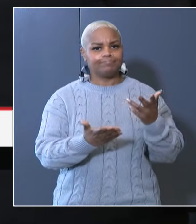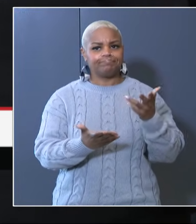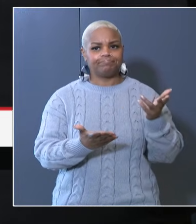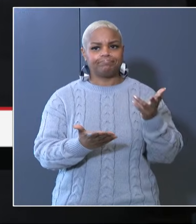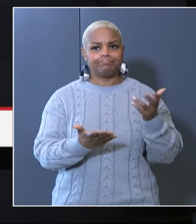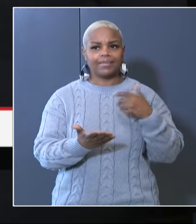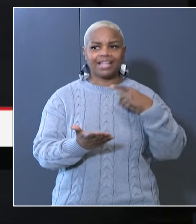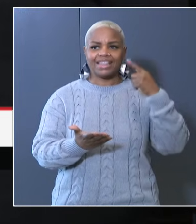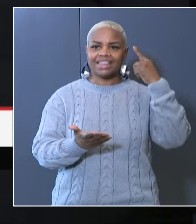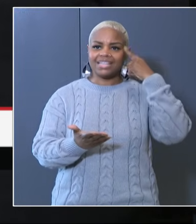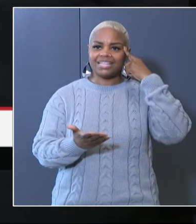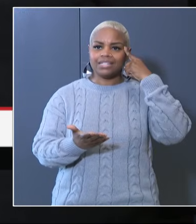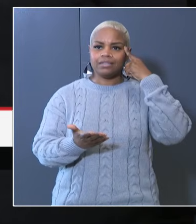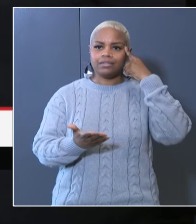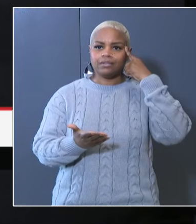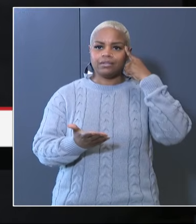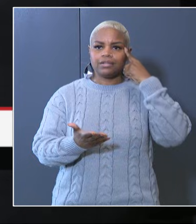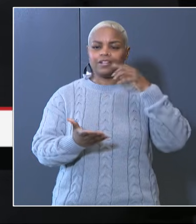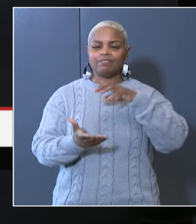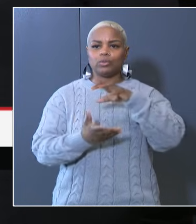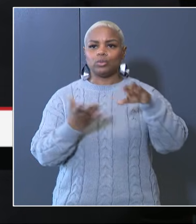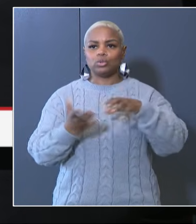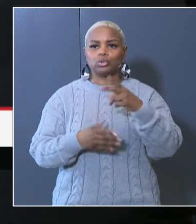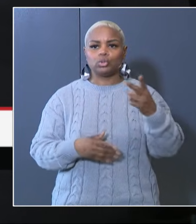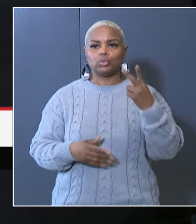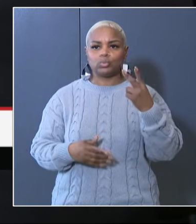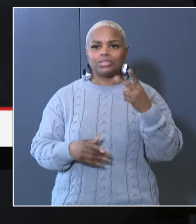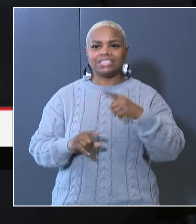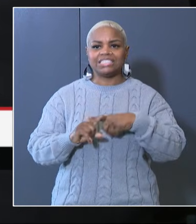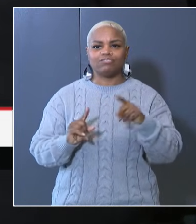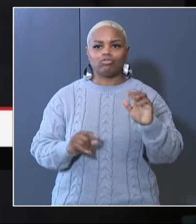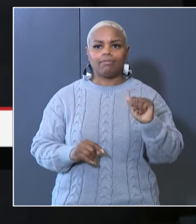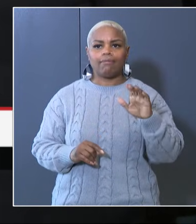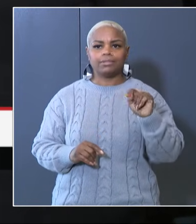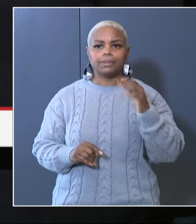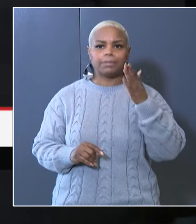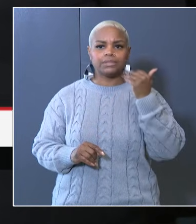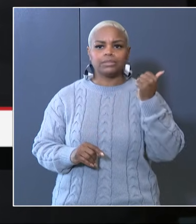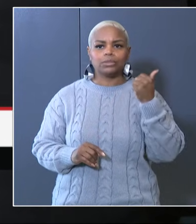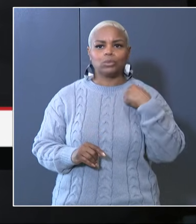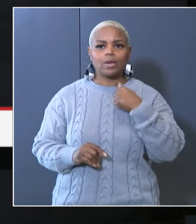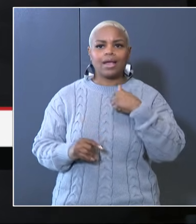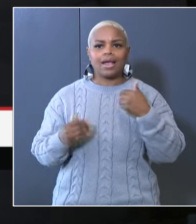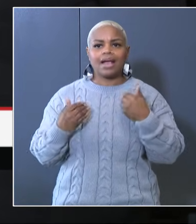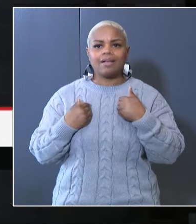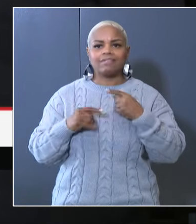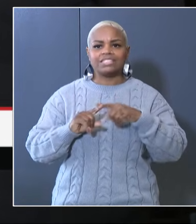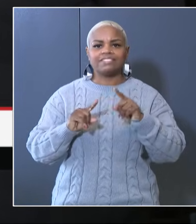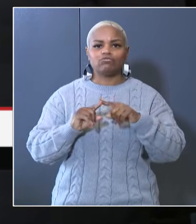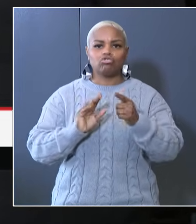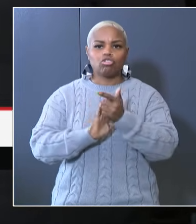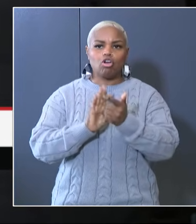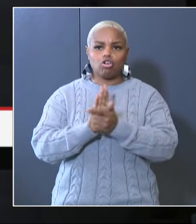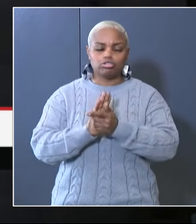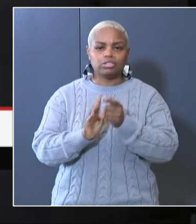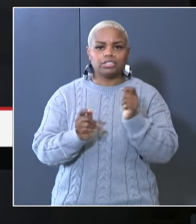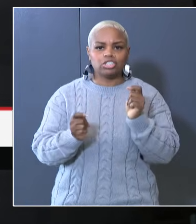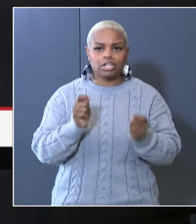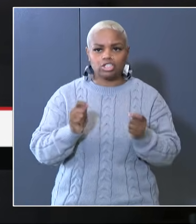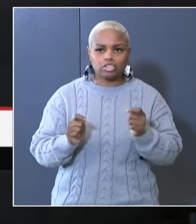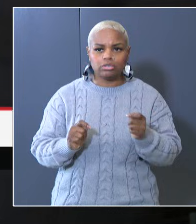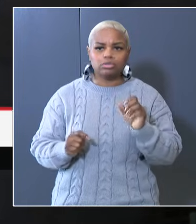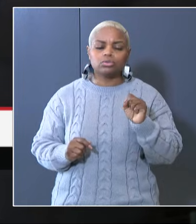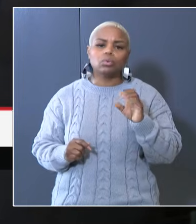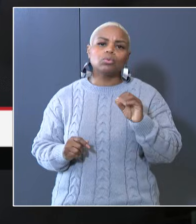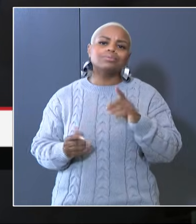zero because we have regulatory changes or amendments to both. There's